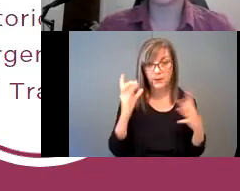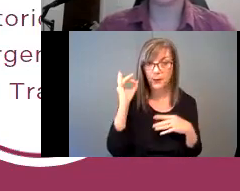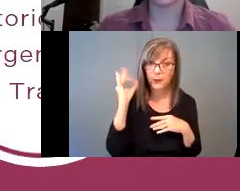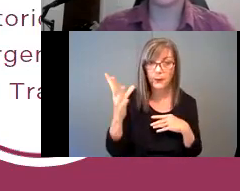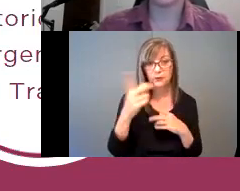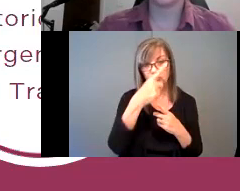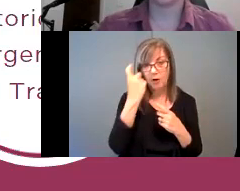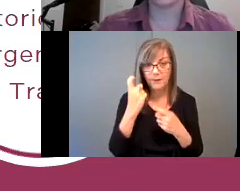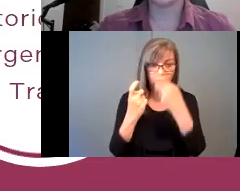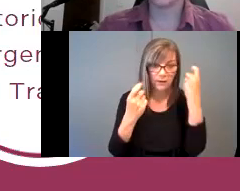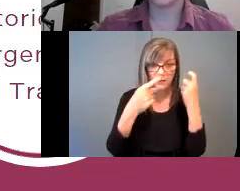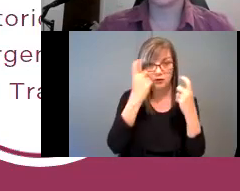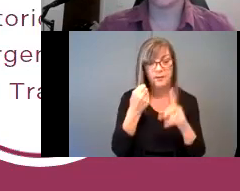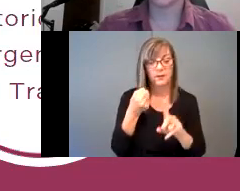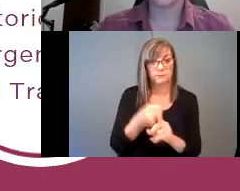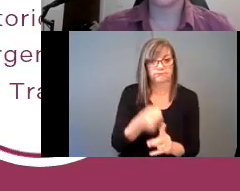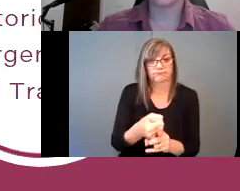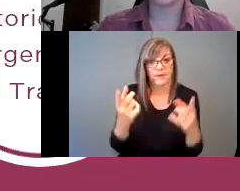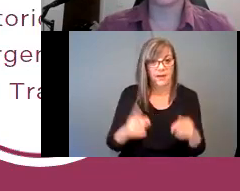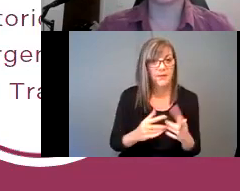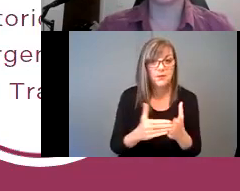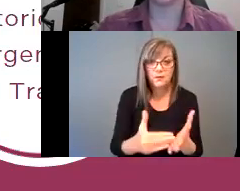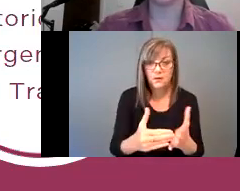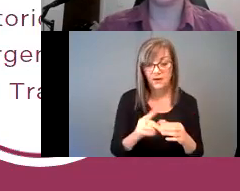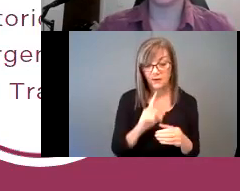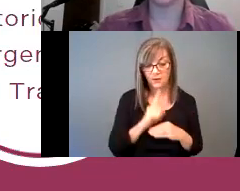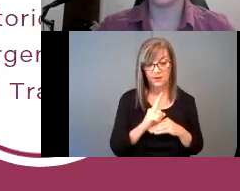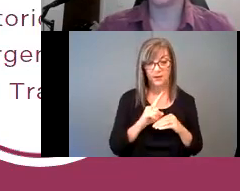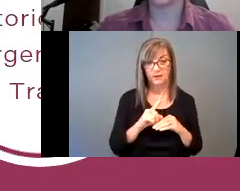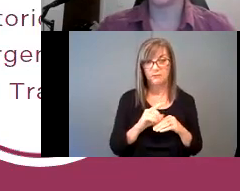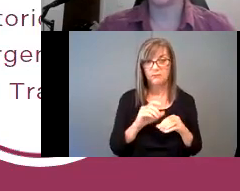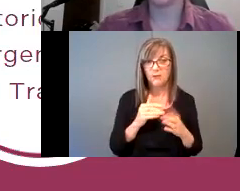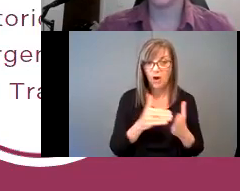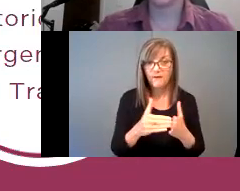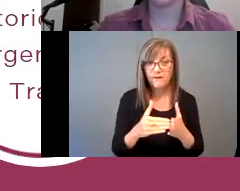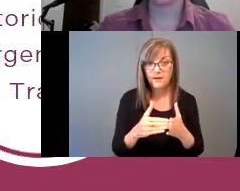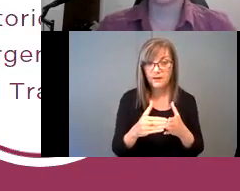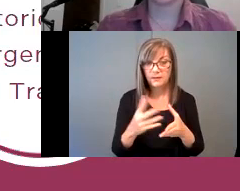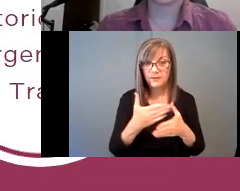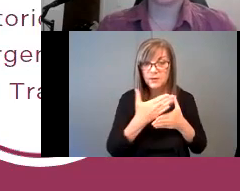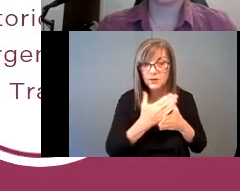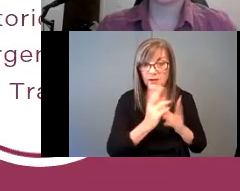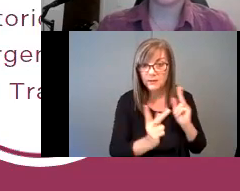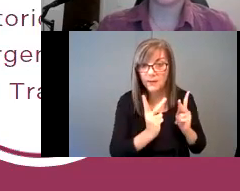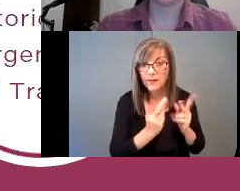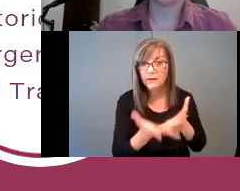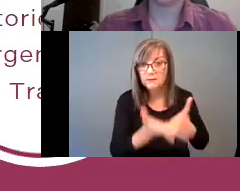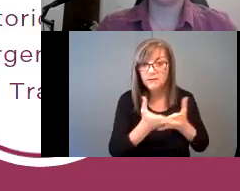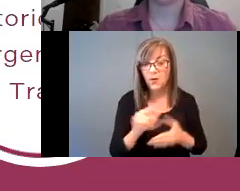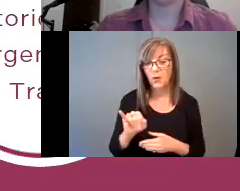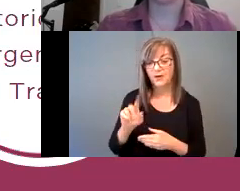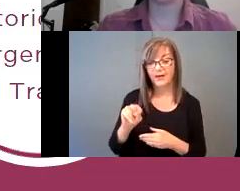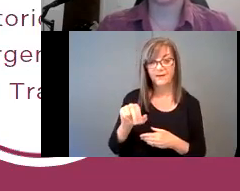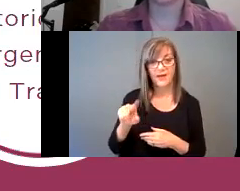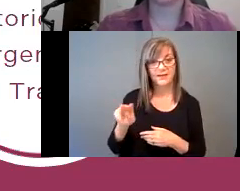they're often very violating. They're often of an interpersonal, invasive nature. So for example, someone